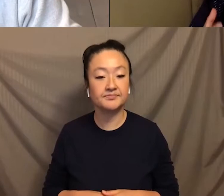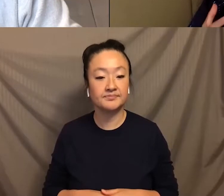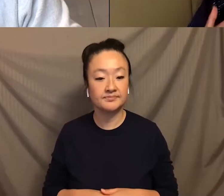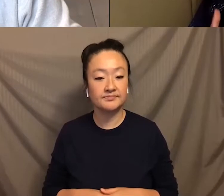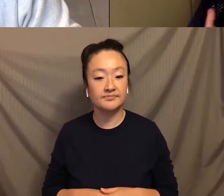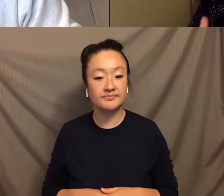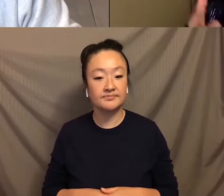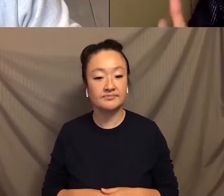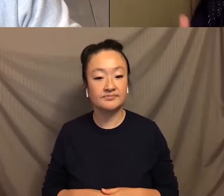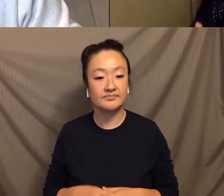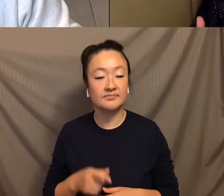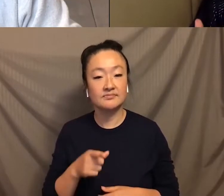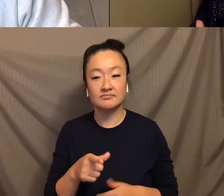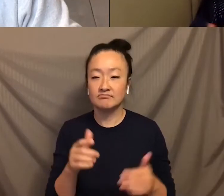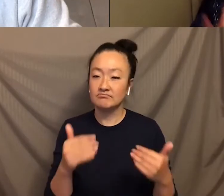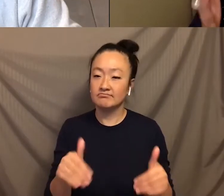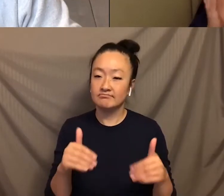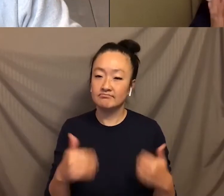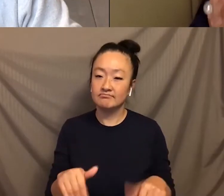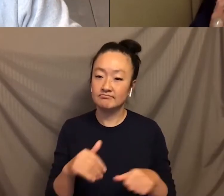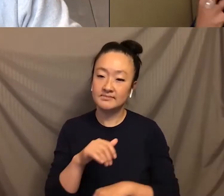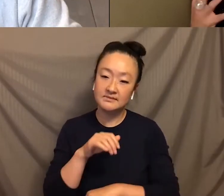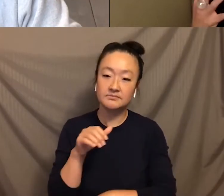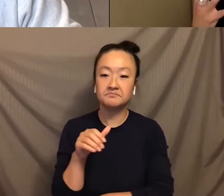I find incredibly powerful, and it speaks,